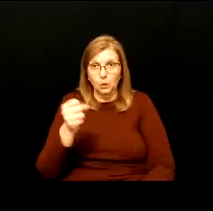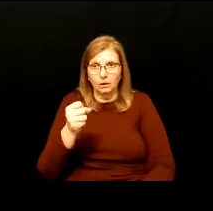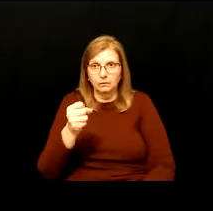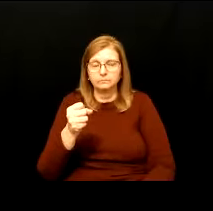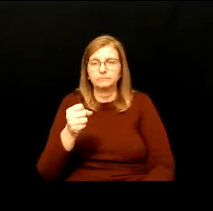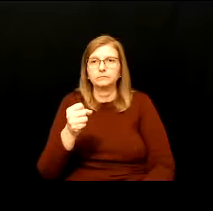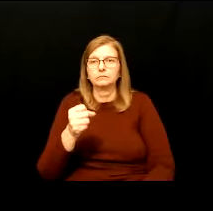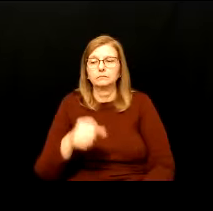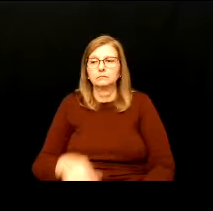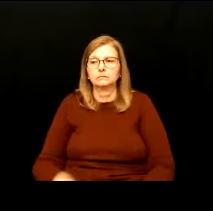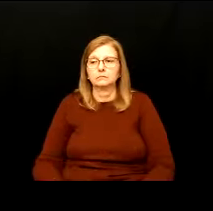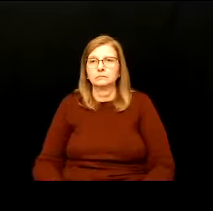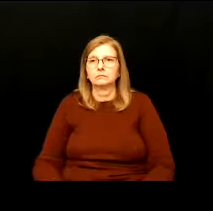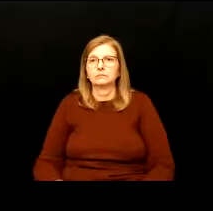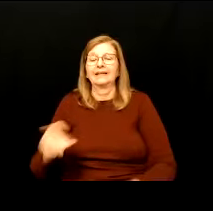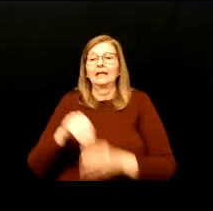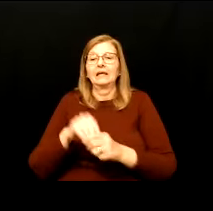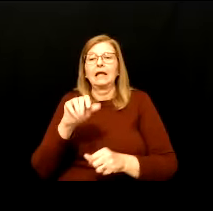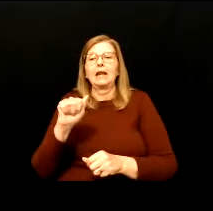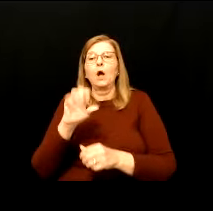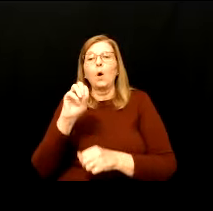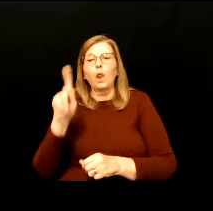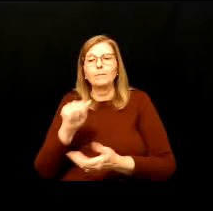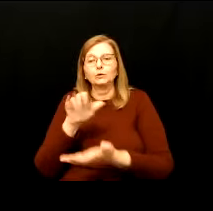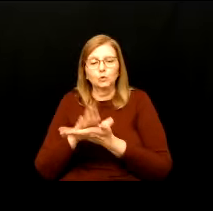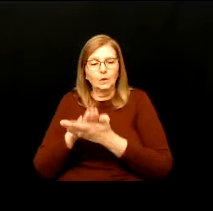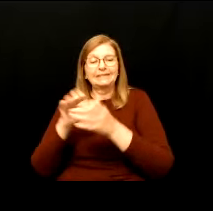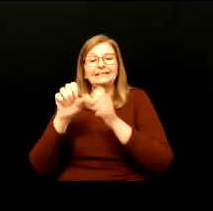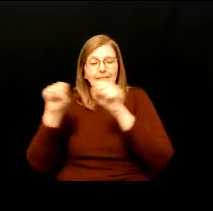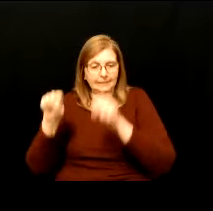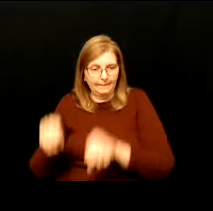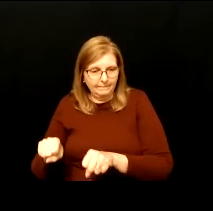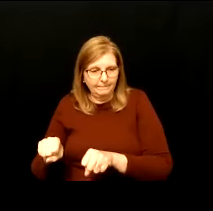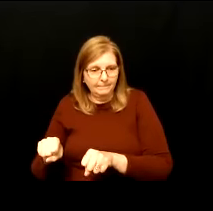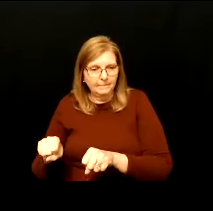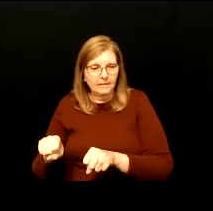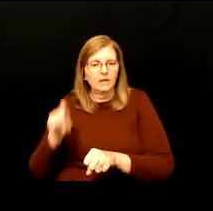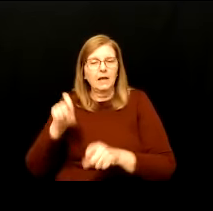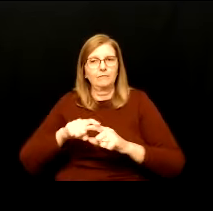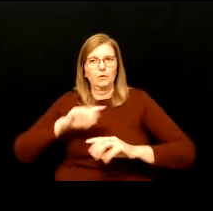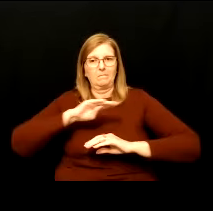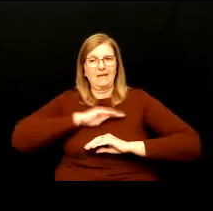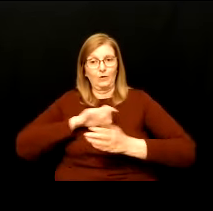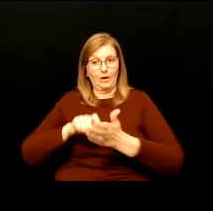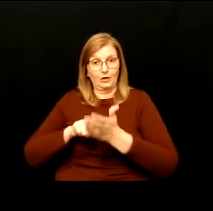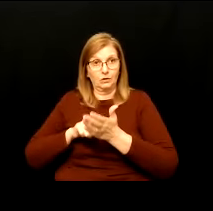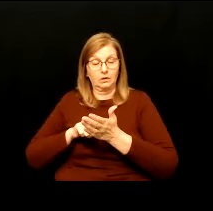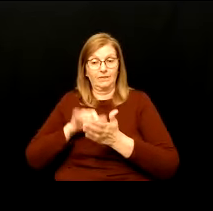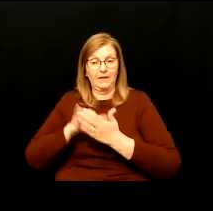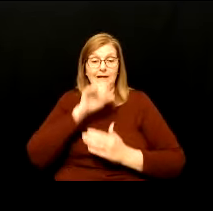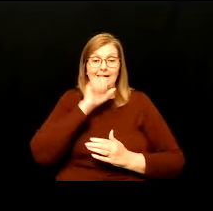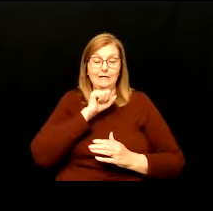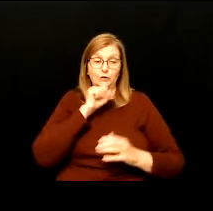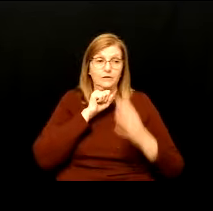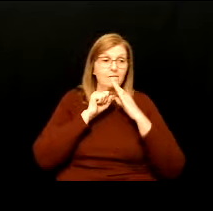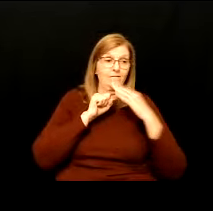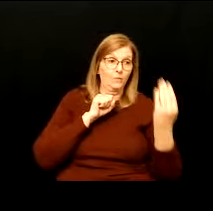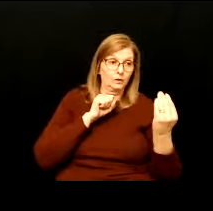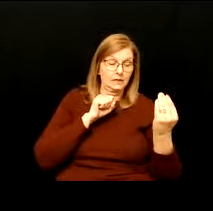In a Oklahoma school system. So Correct, Judy? yeah, they have to meet the criteria, which would be the ages of 14